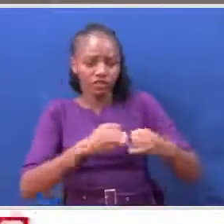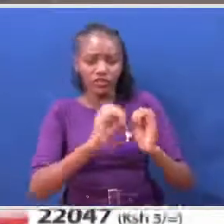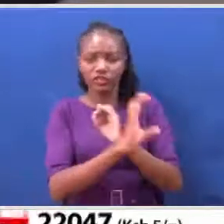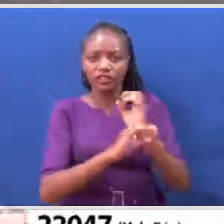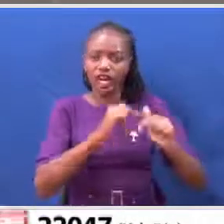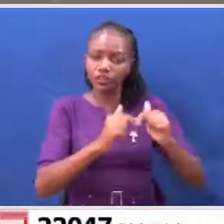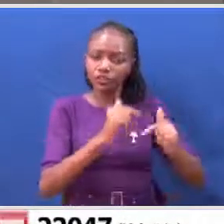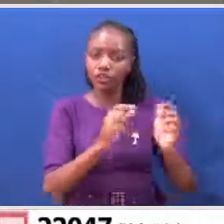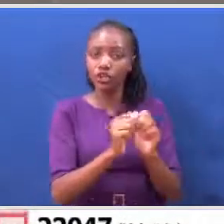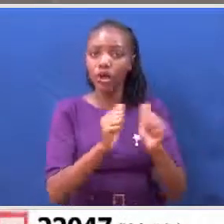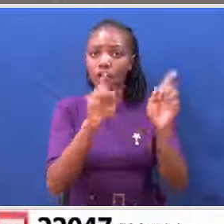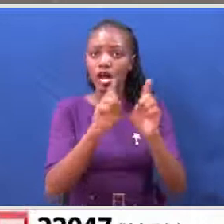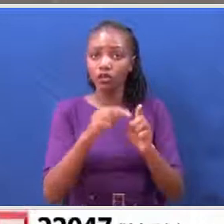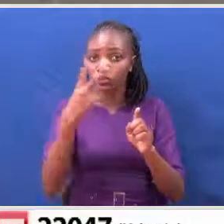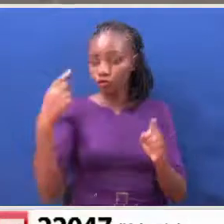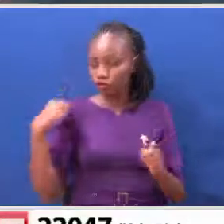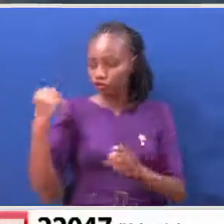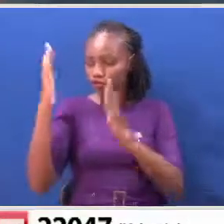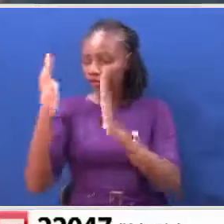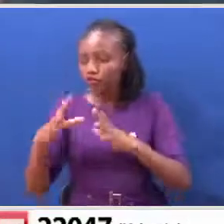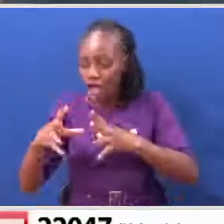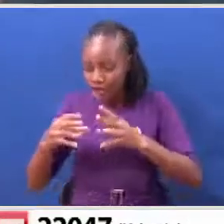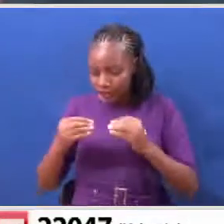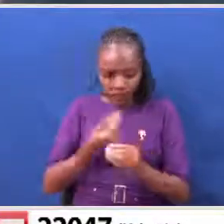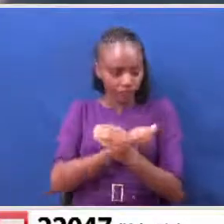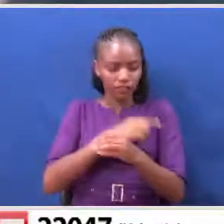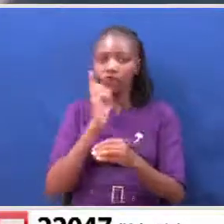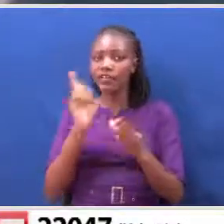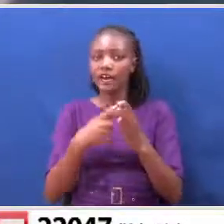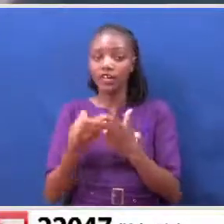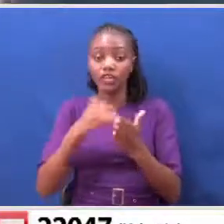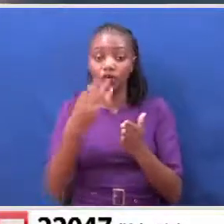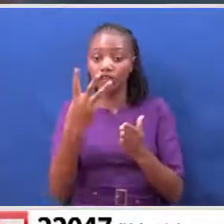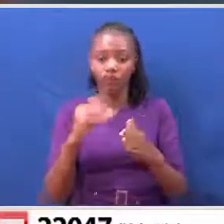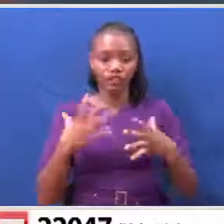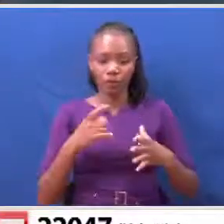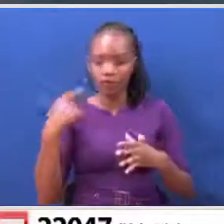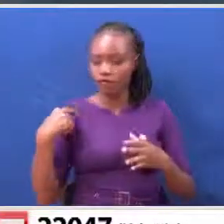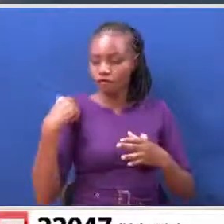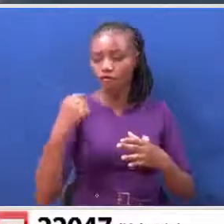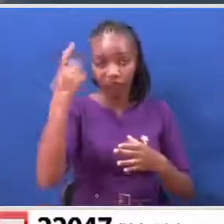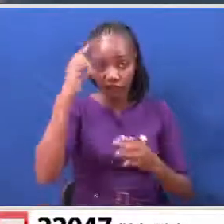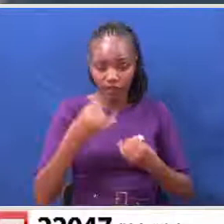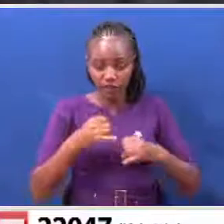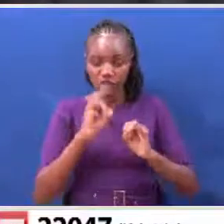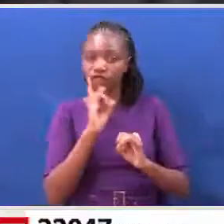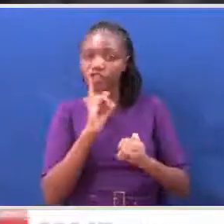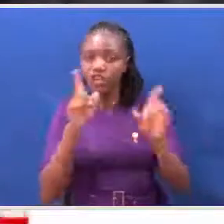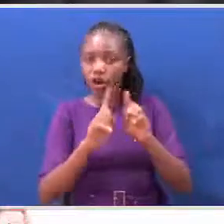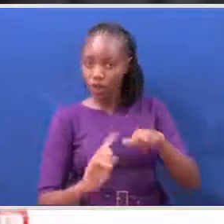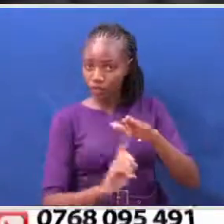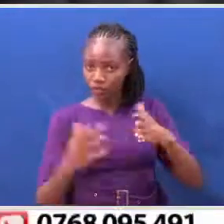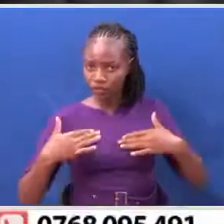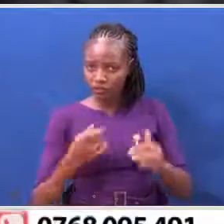being conducted, with 2 volunteers having received the vaccine among 40 people who volunteered for the trials. The Ministry of